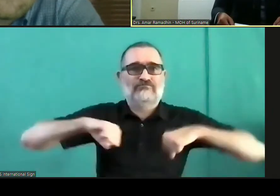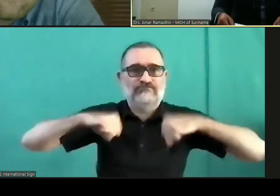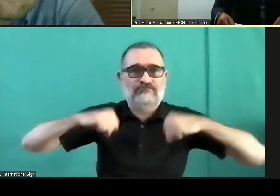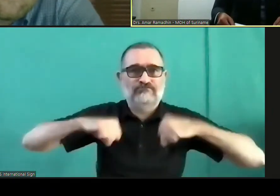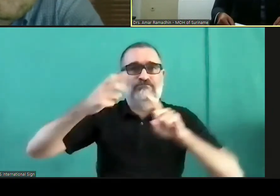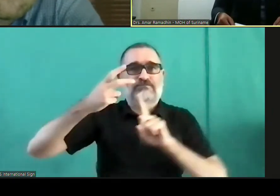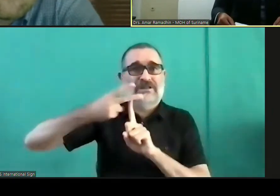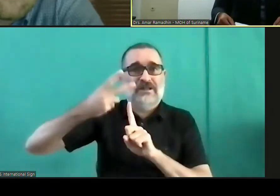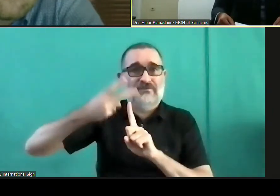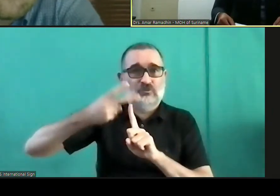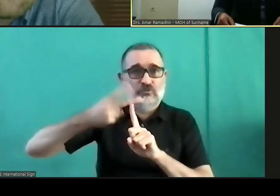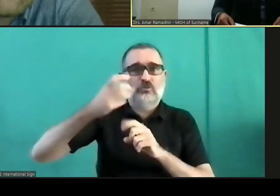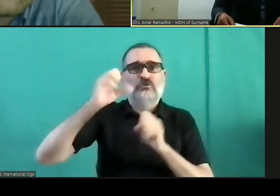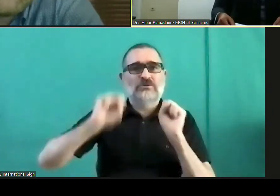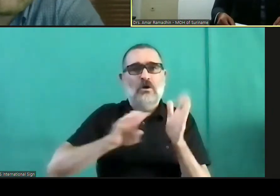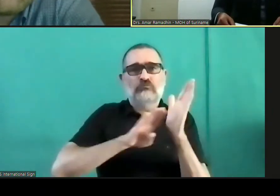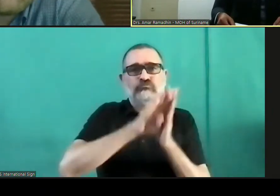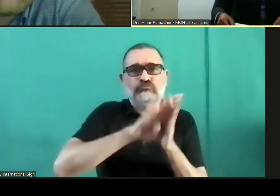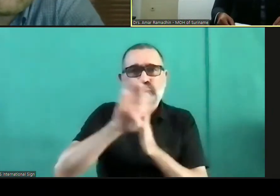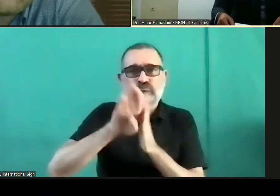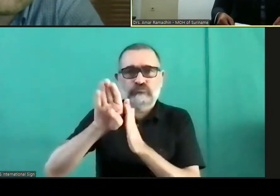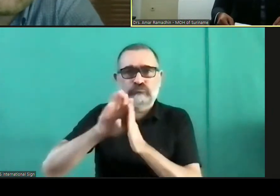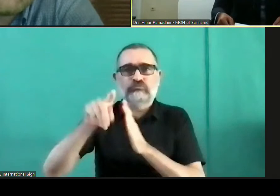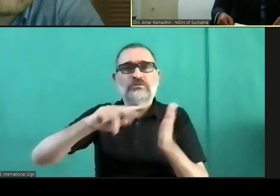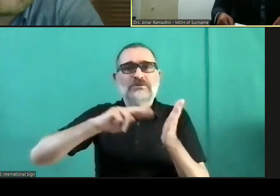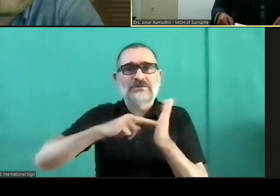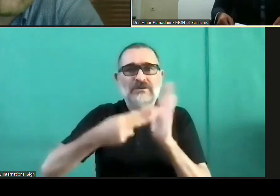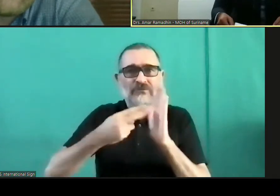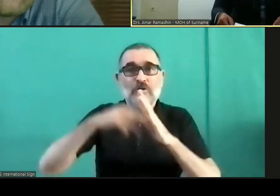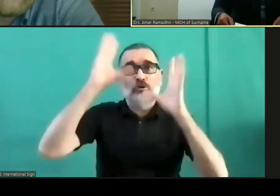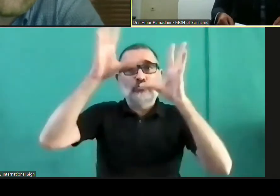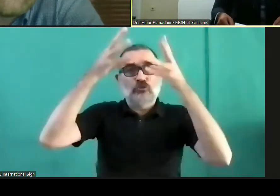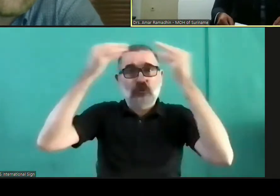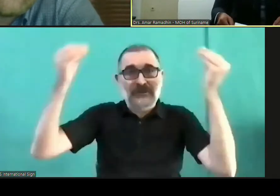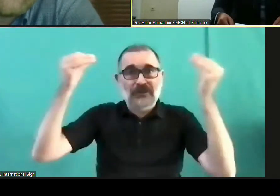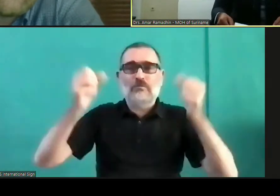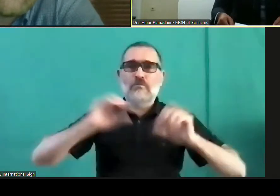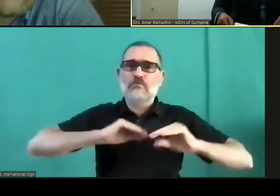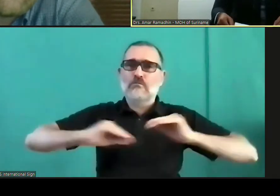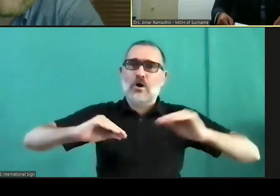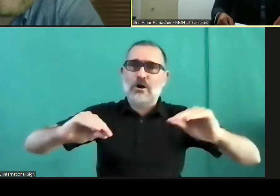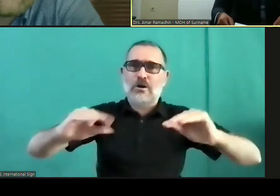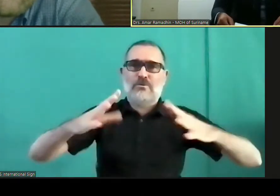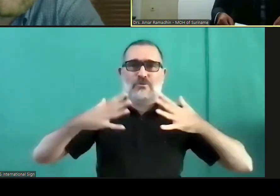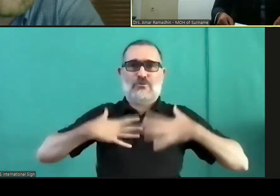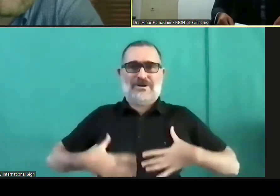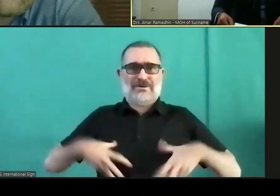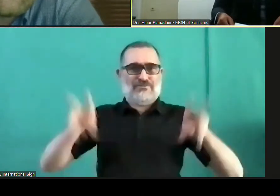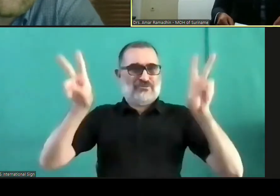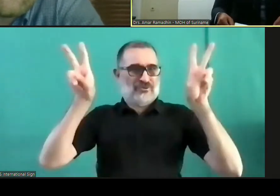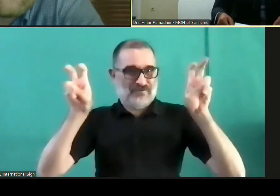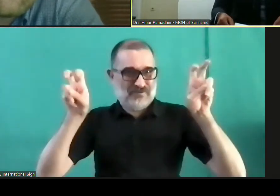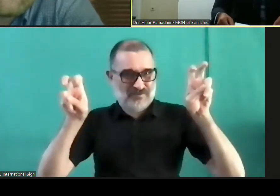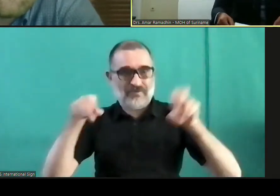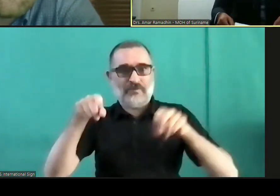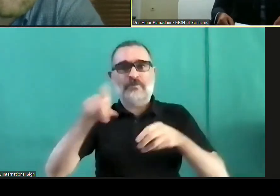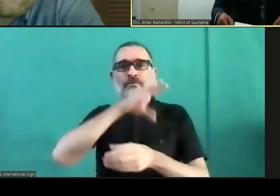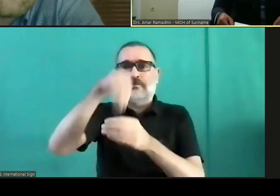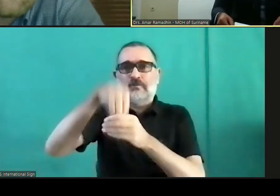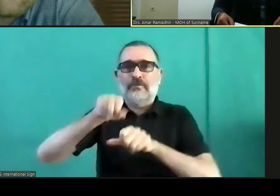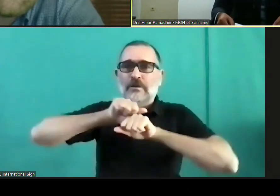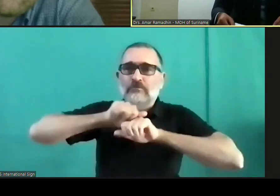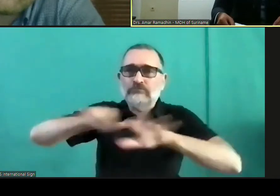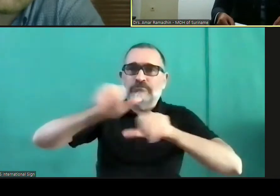quarantine. Training basic psychosocial skills for COVID-19 responders has been translated in Dutch